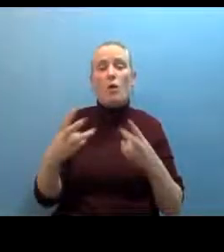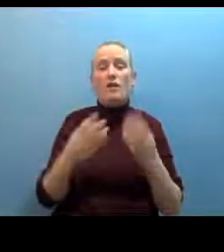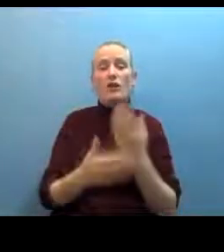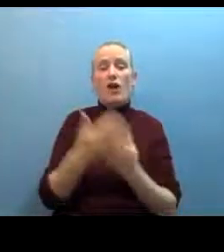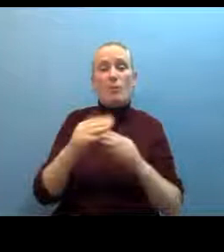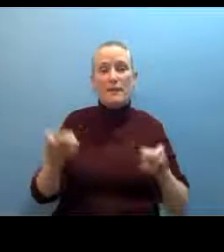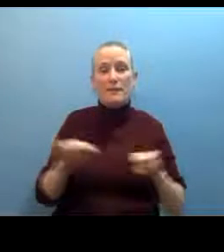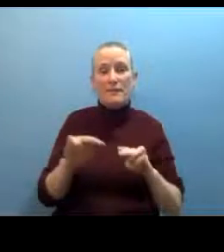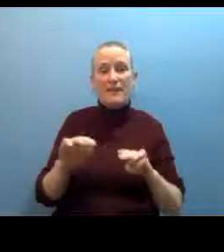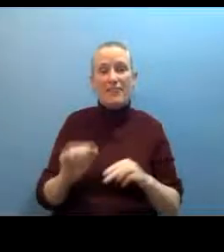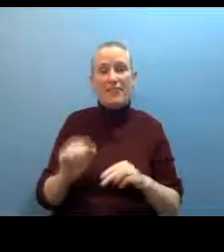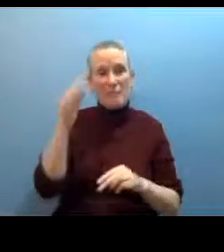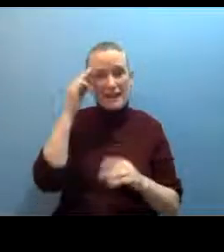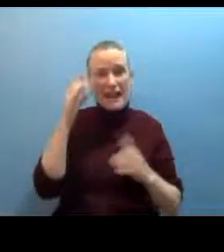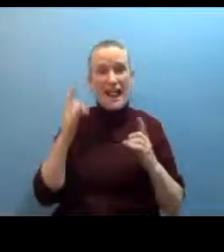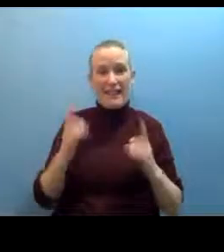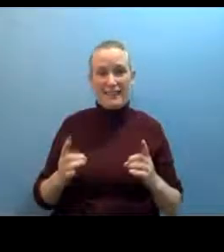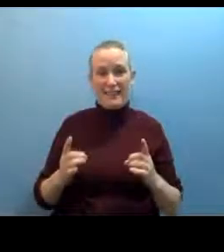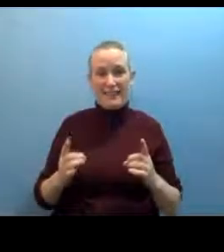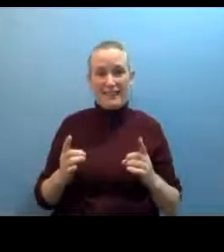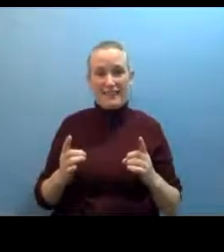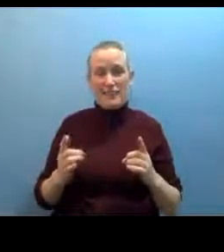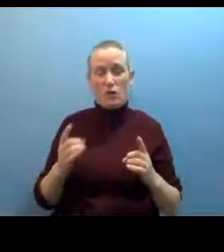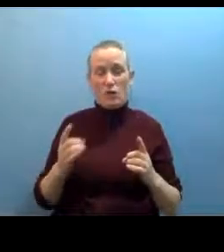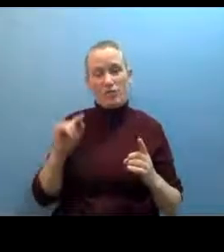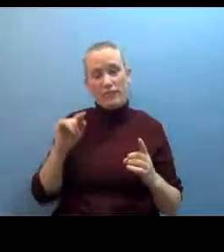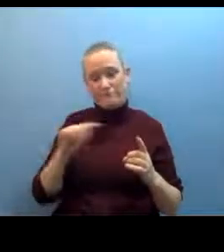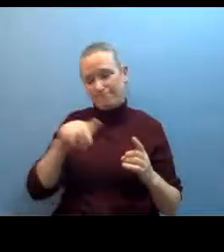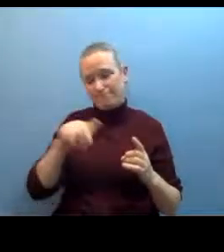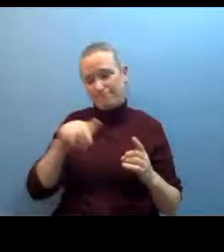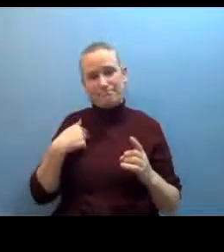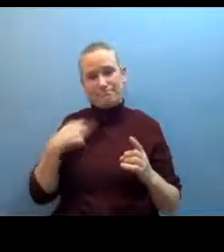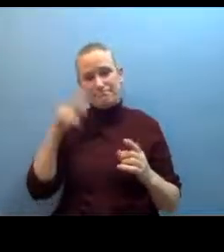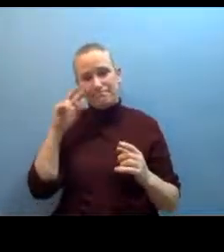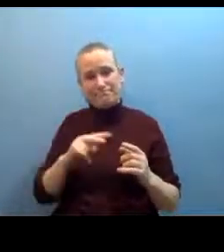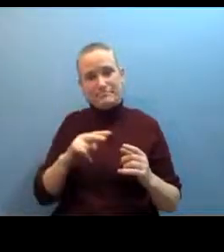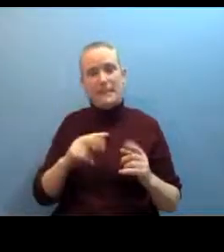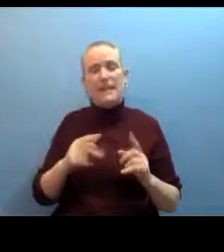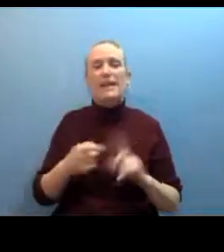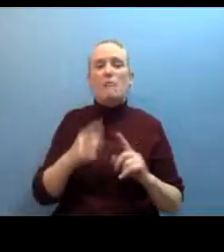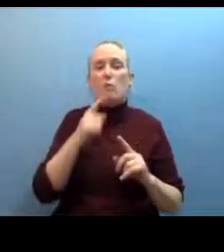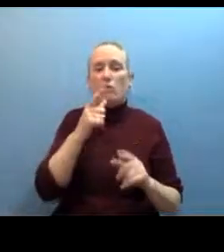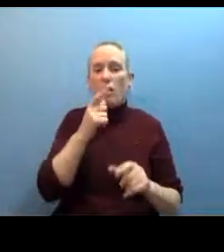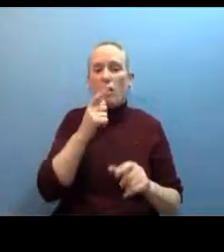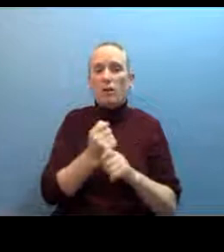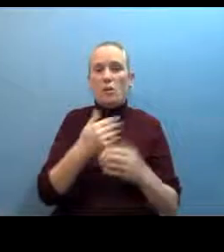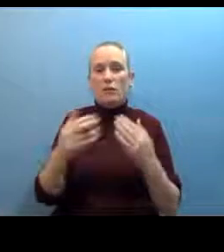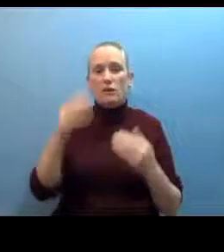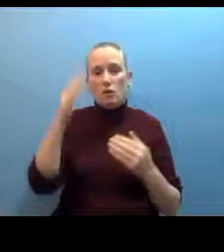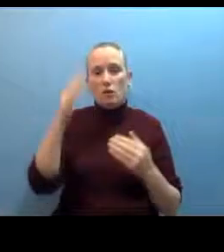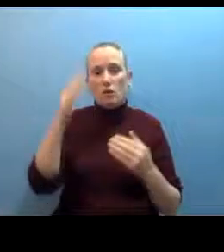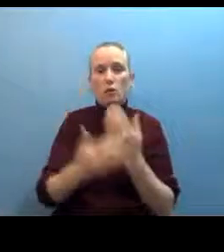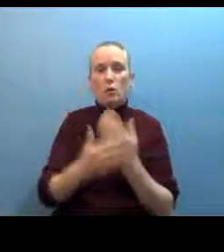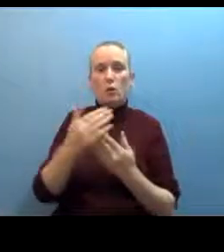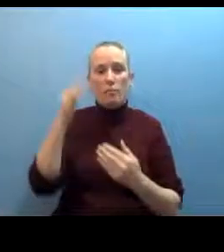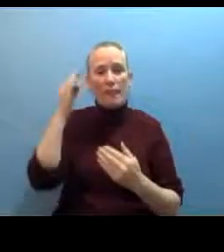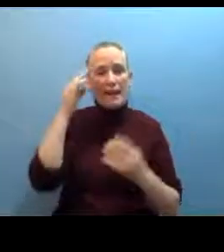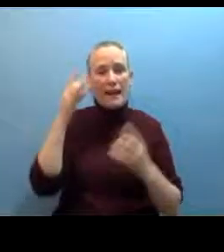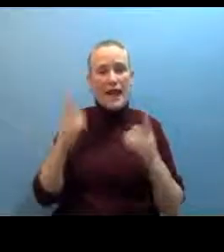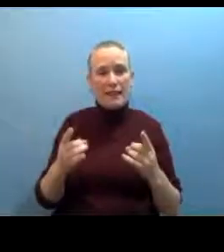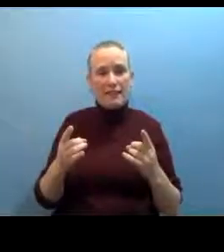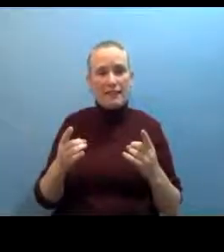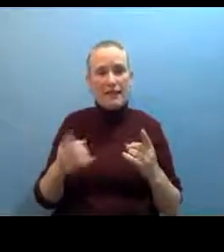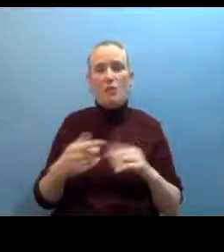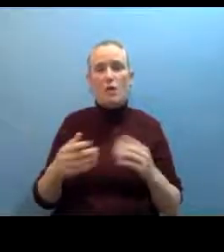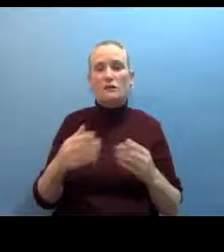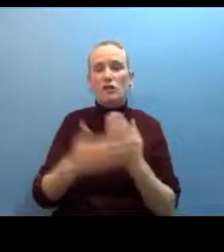health. So we're coming at it from that angle. We're going to talk to you about what we know about youth mental health and what young people tell us about the support